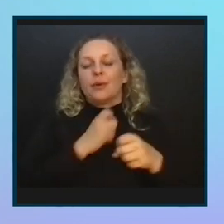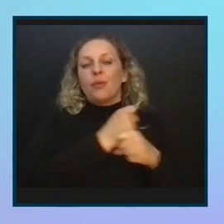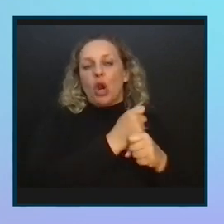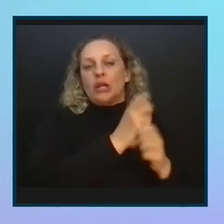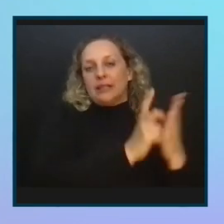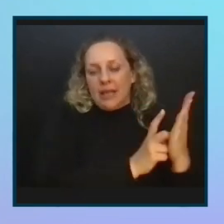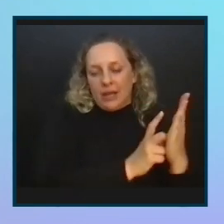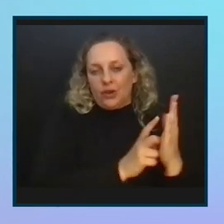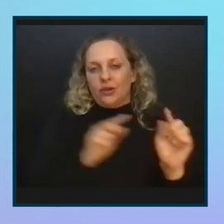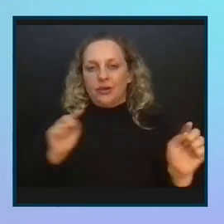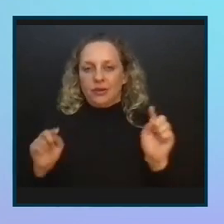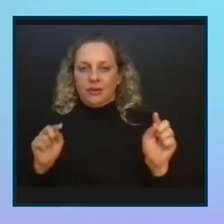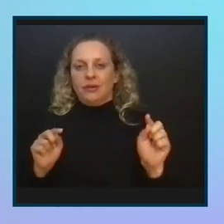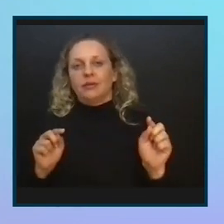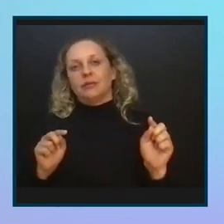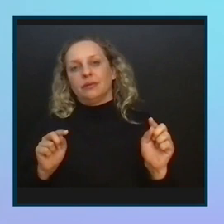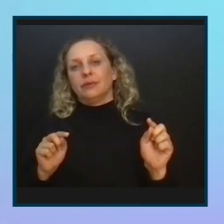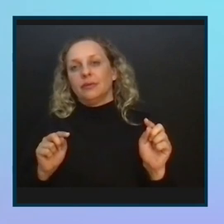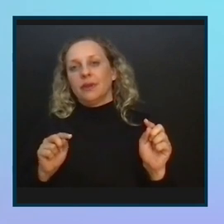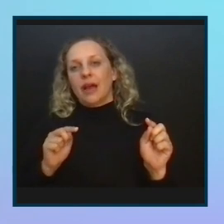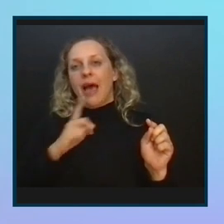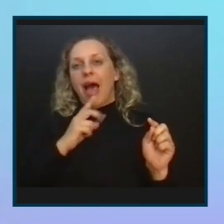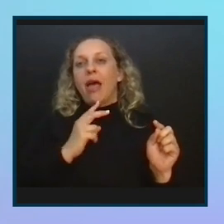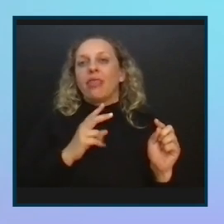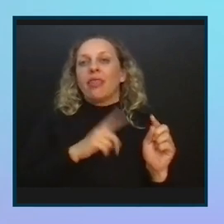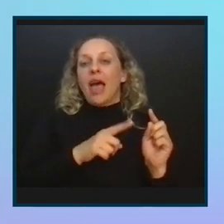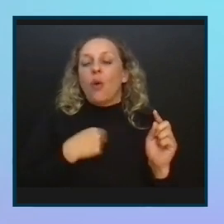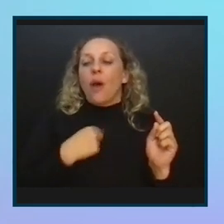also, there are usually two engineers too. So it's kind of